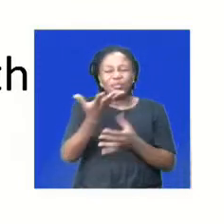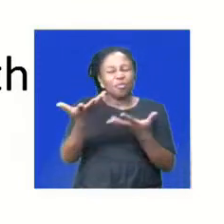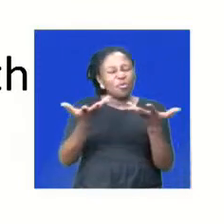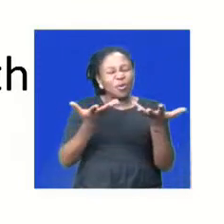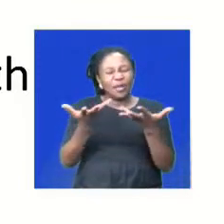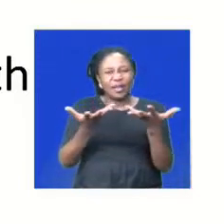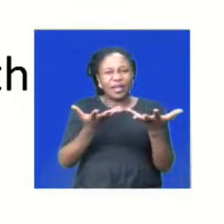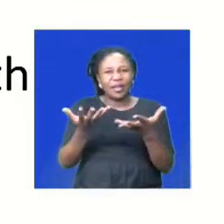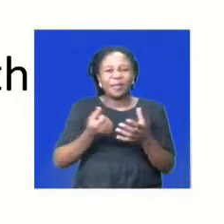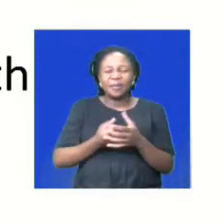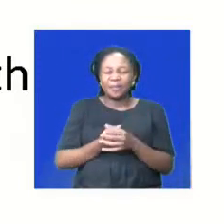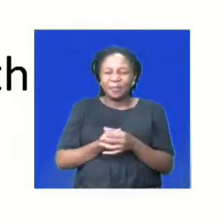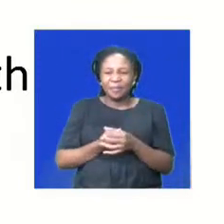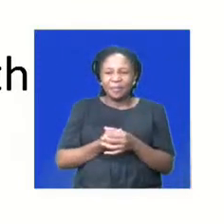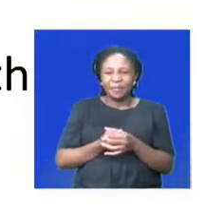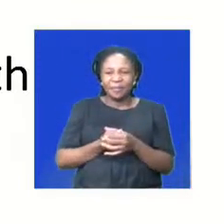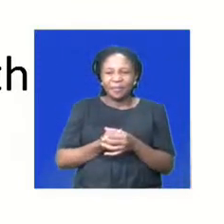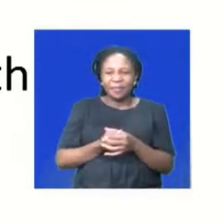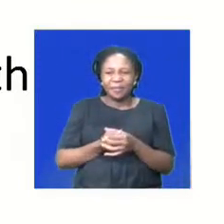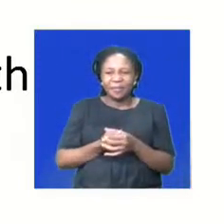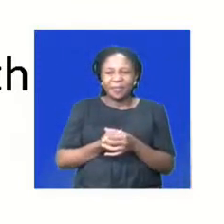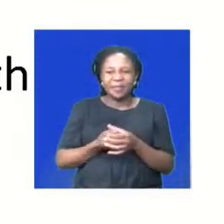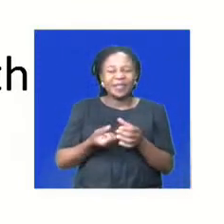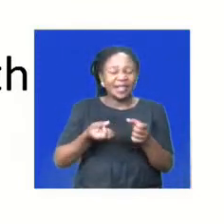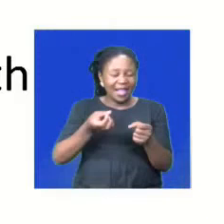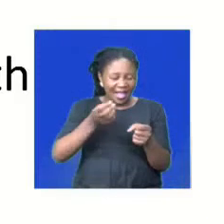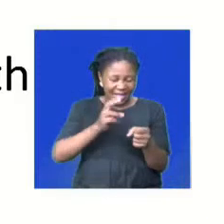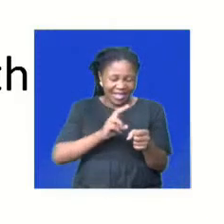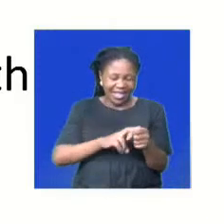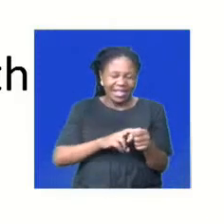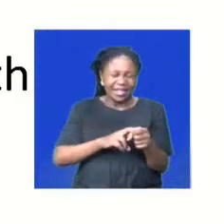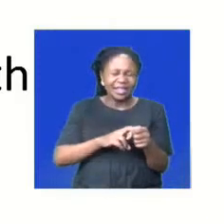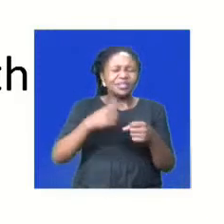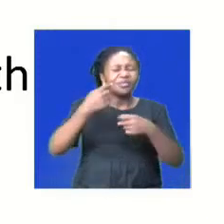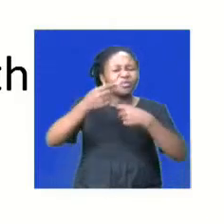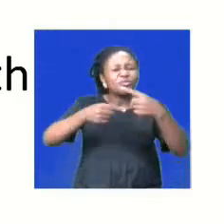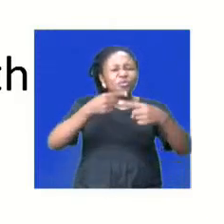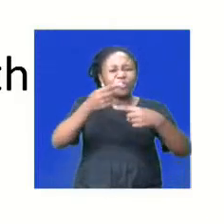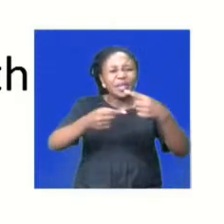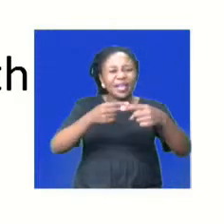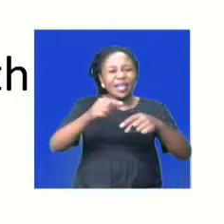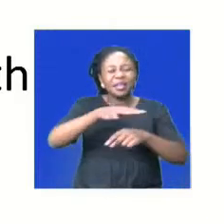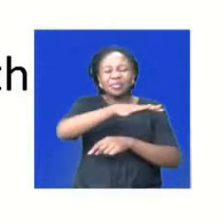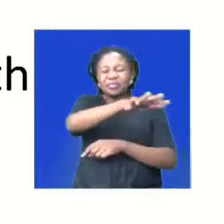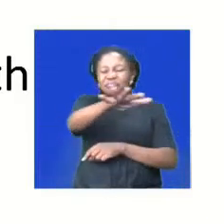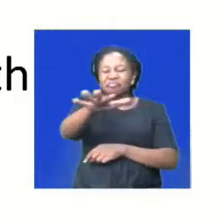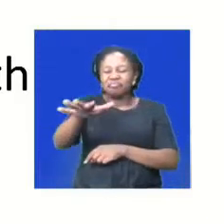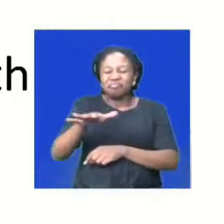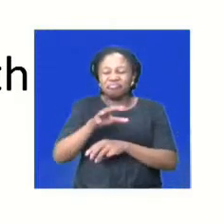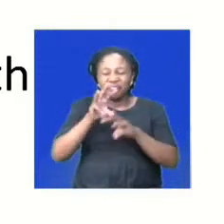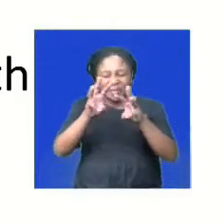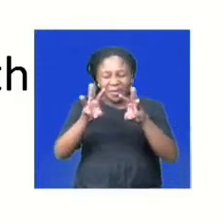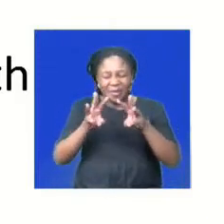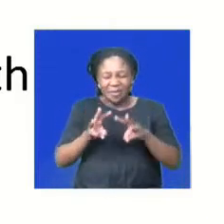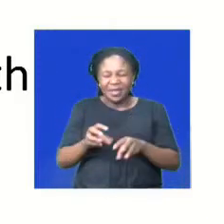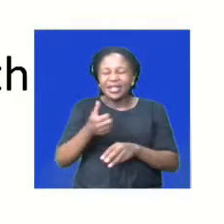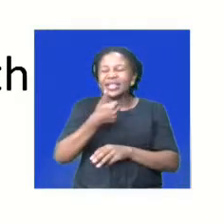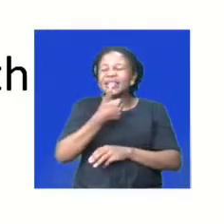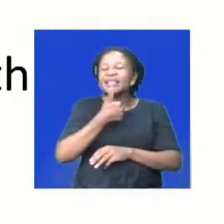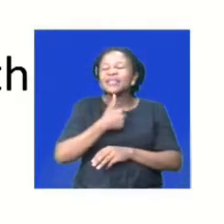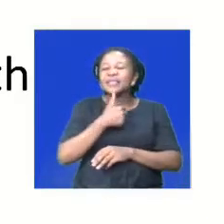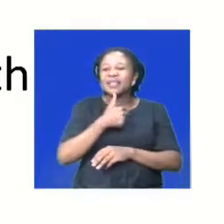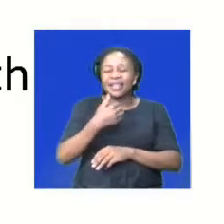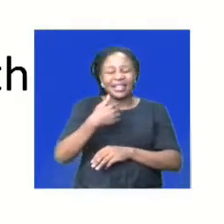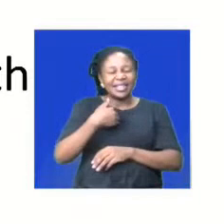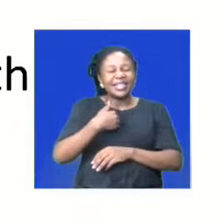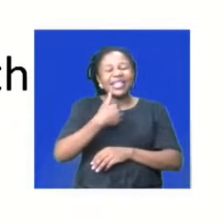found. And then, as we explore the environment that we live in, we use